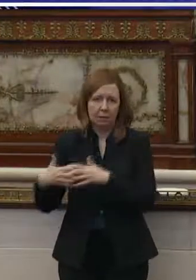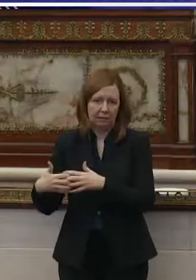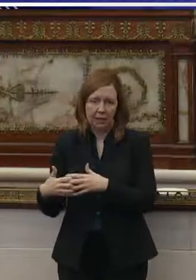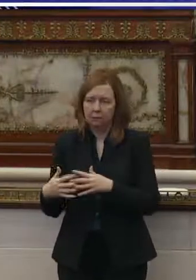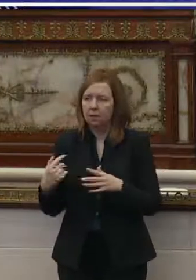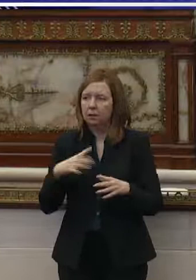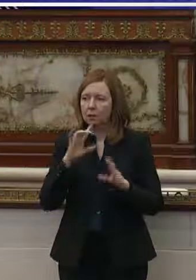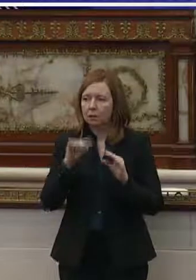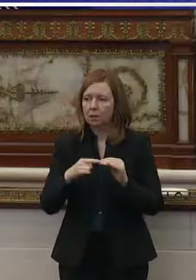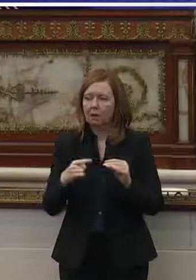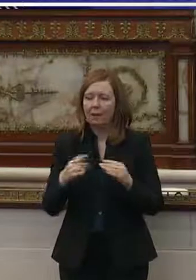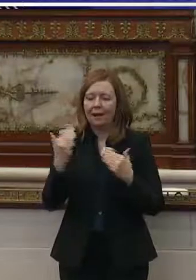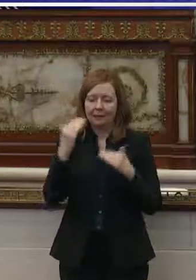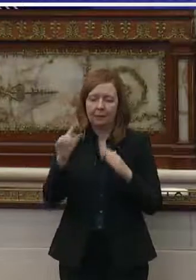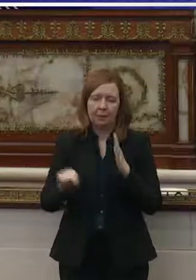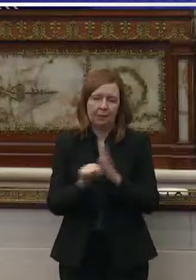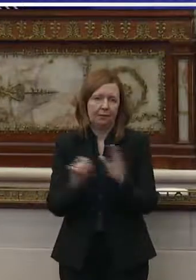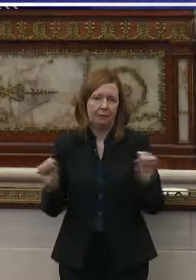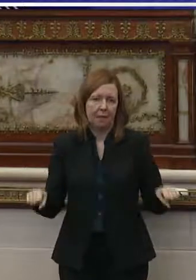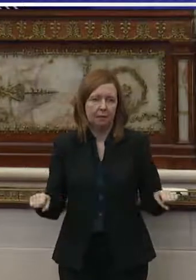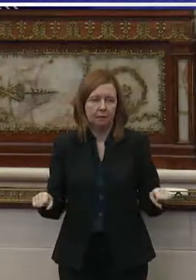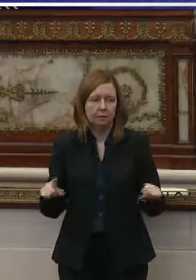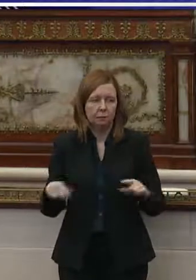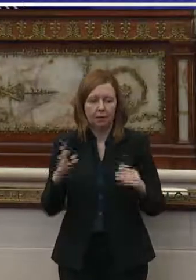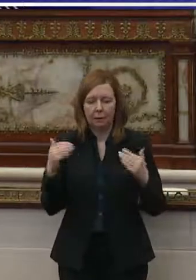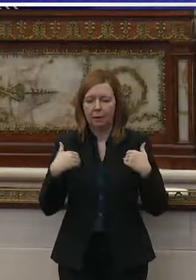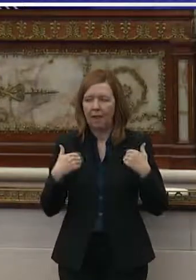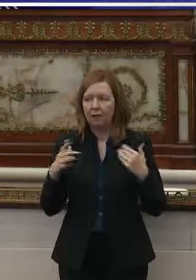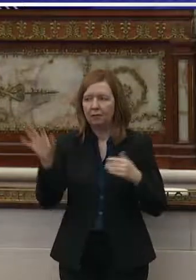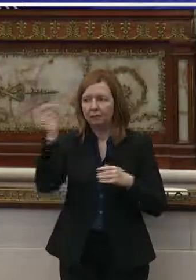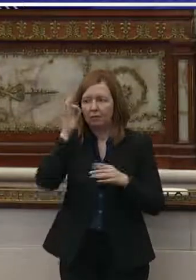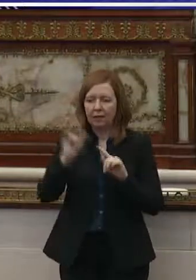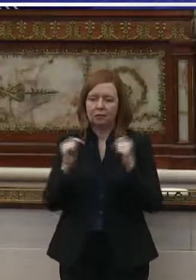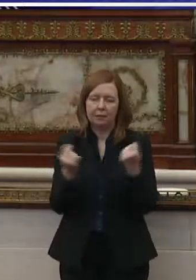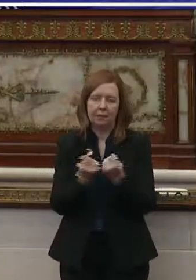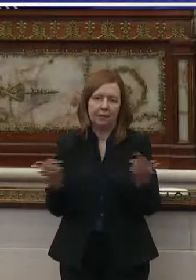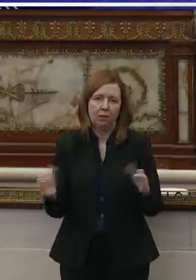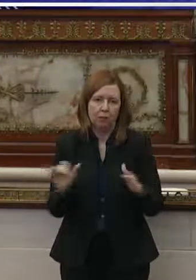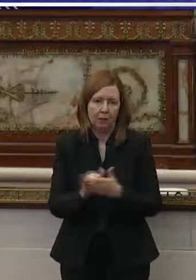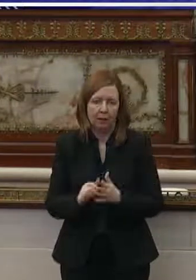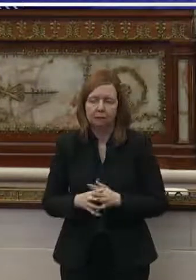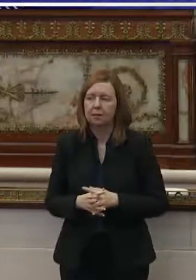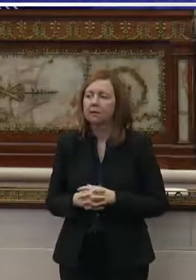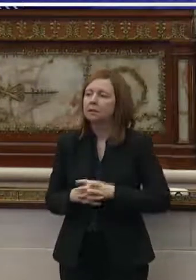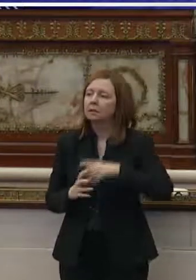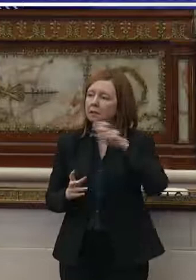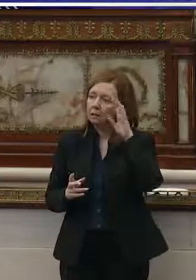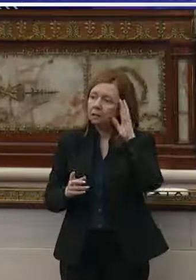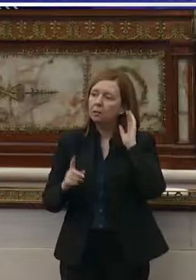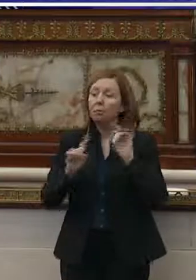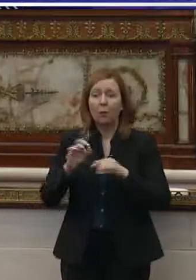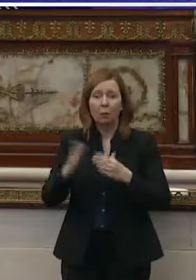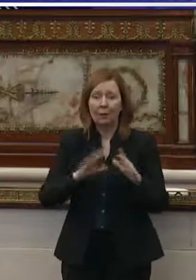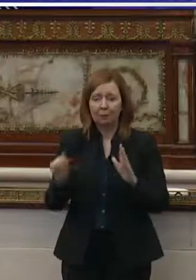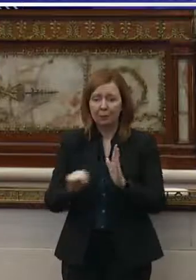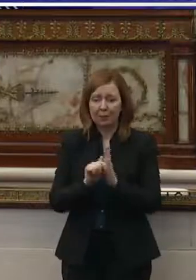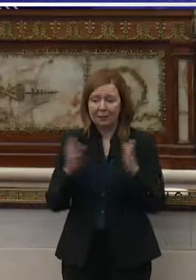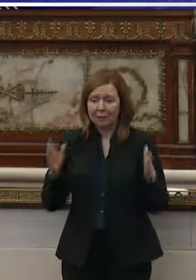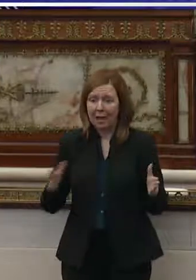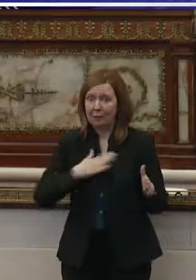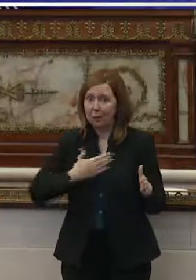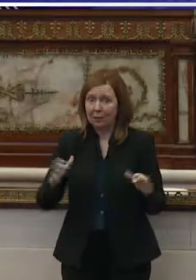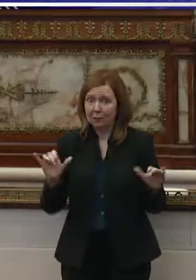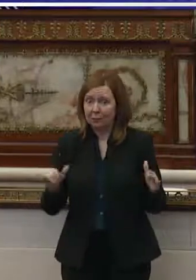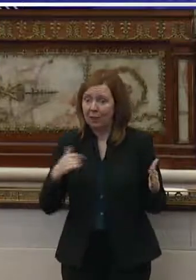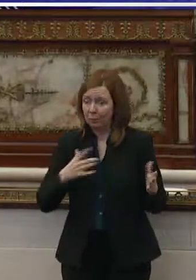I think we're talking about a limited period of time when they'll have a federal team here deployed to do that. But whatever period of time they're willing to do